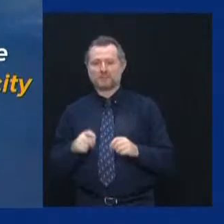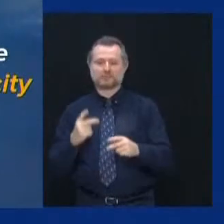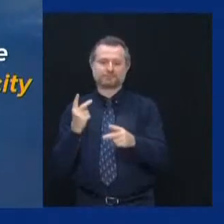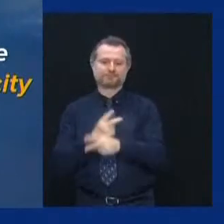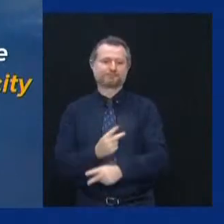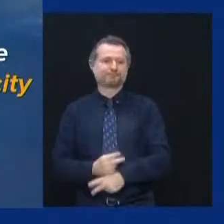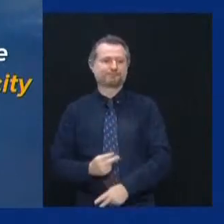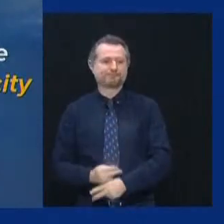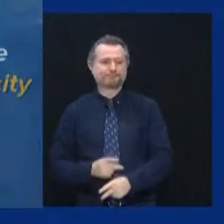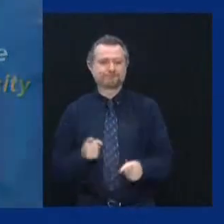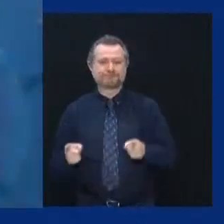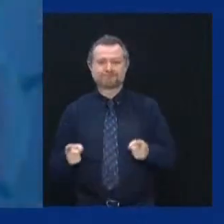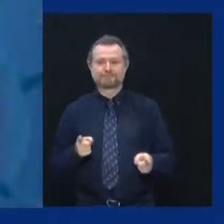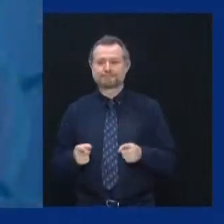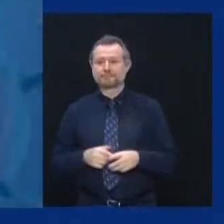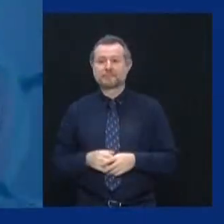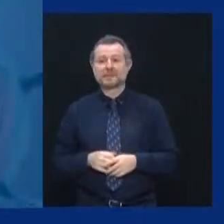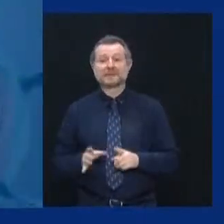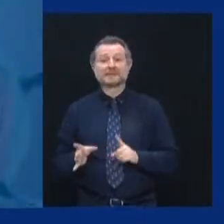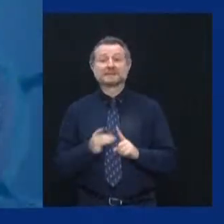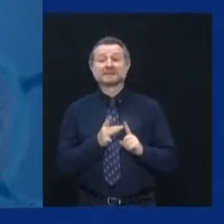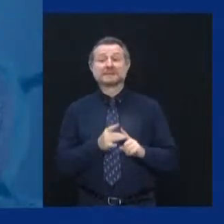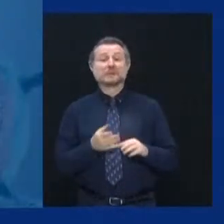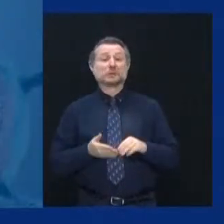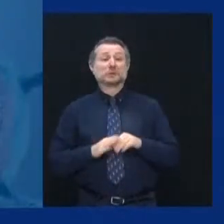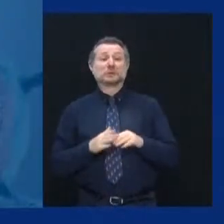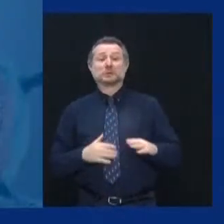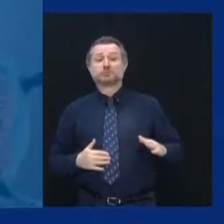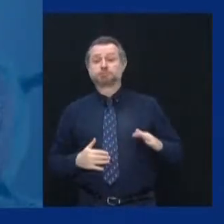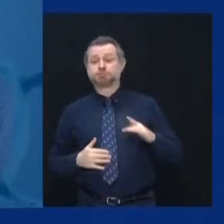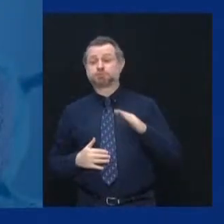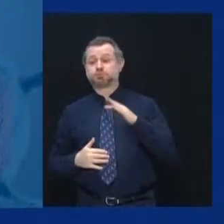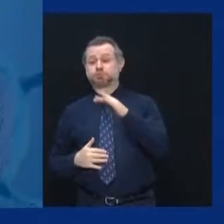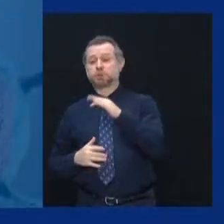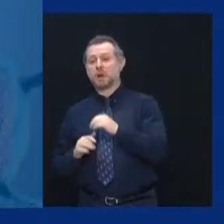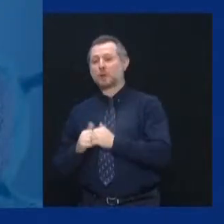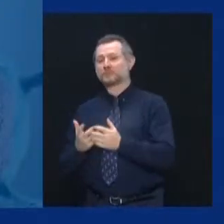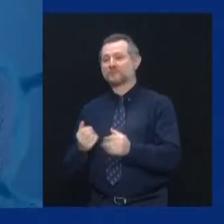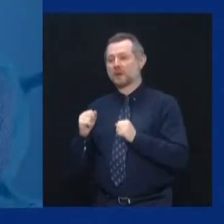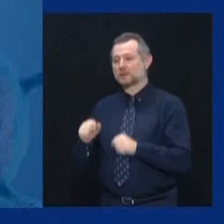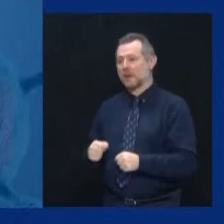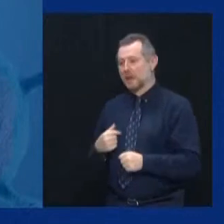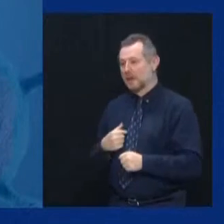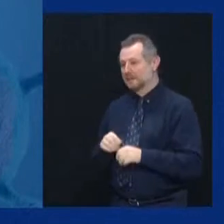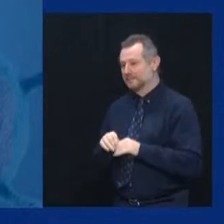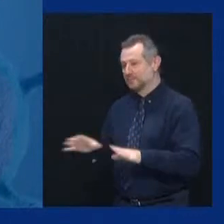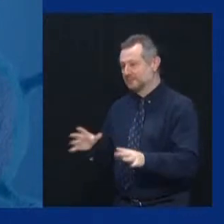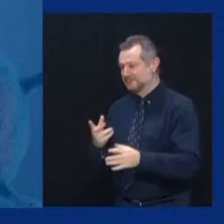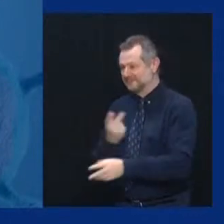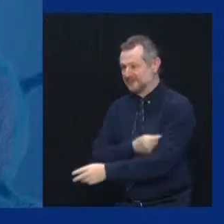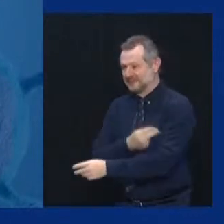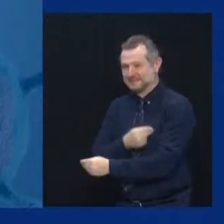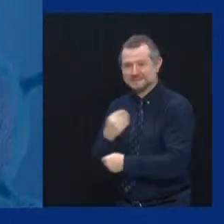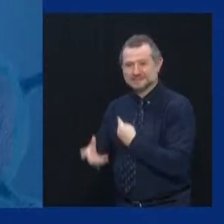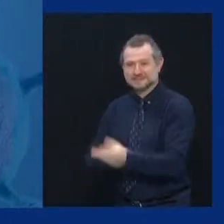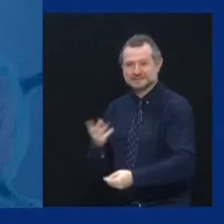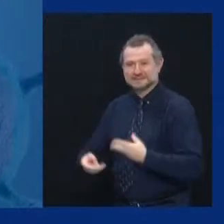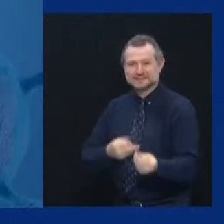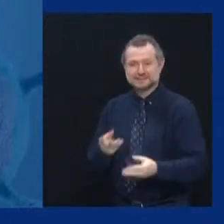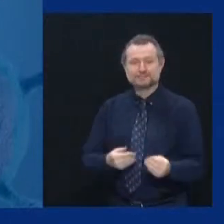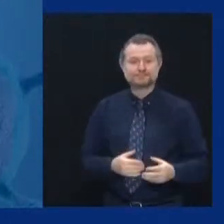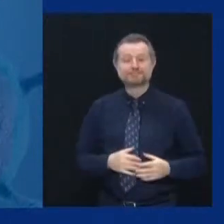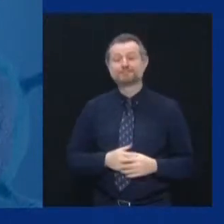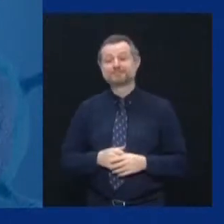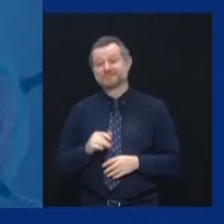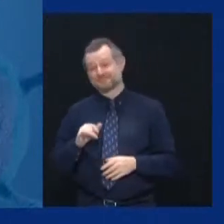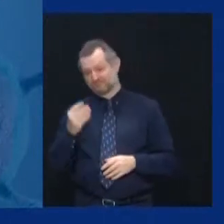How fast does infection rate go up? How fast does the vaccination rate go up? I am telling